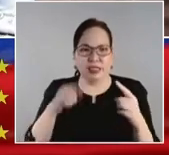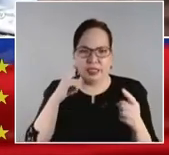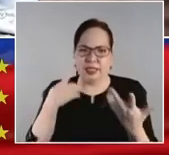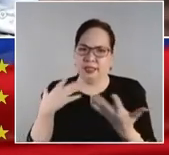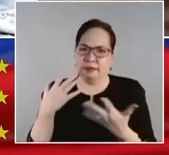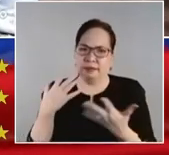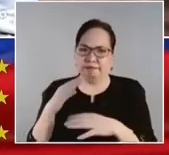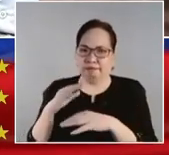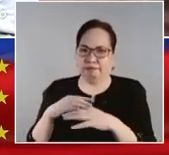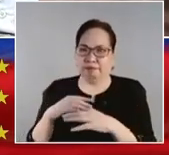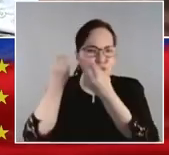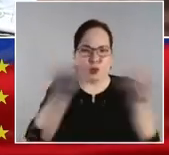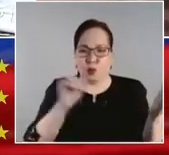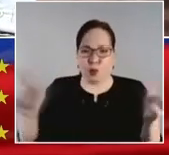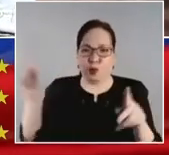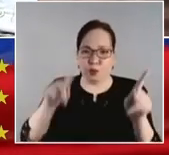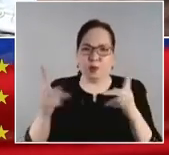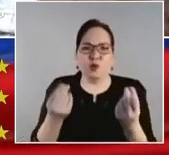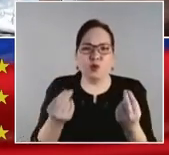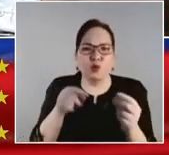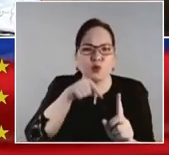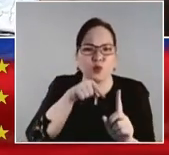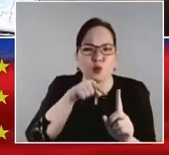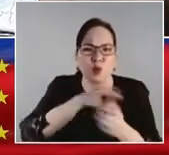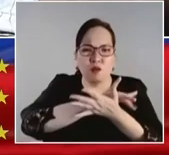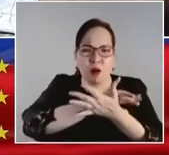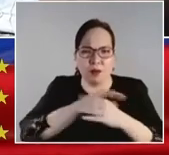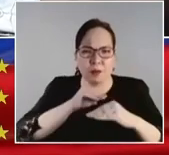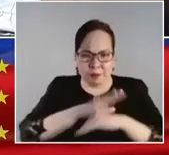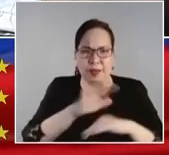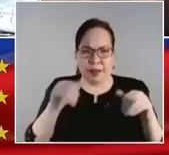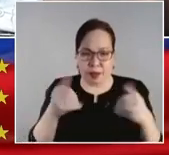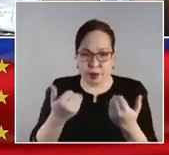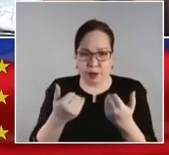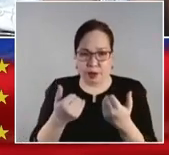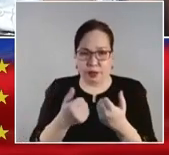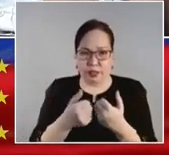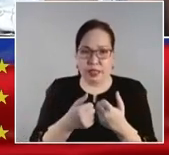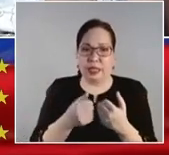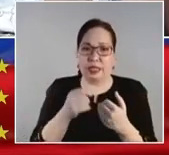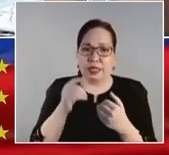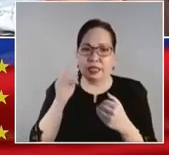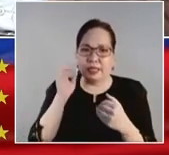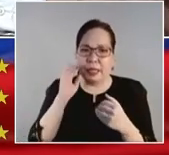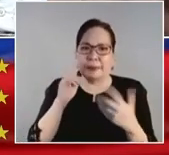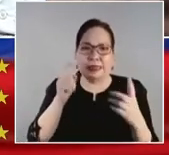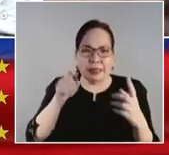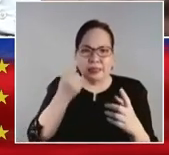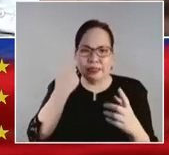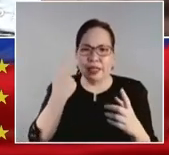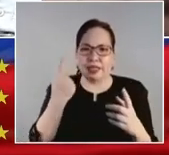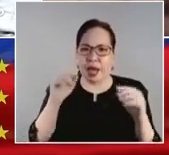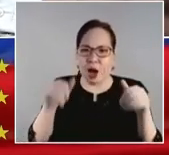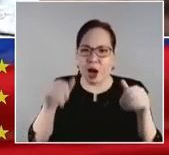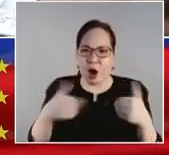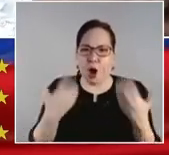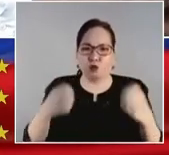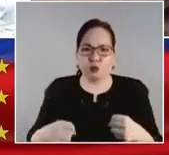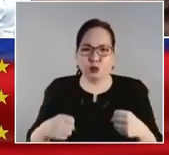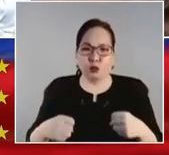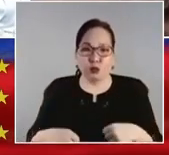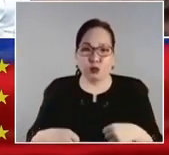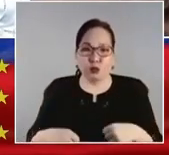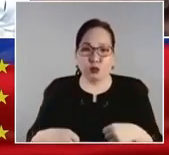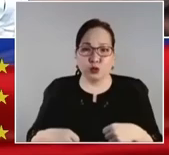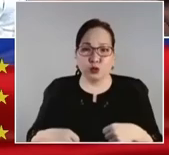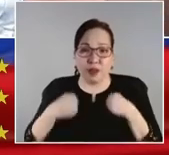the viruses would actually affect us. Mm-hmm. We have to understand the viral life cycle. Kasi kung alam mo yung kalaban mo, alam mong